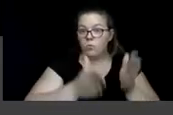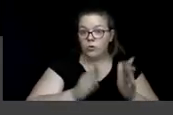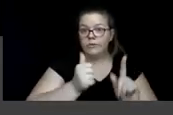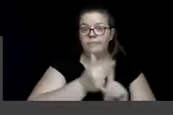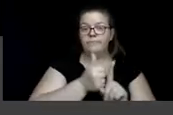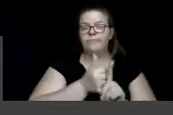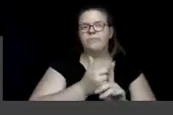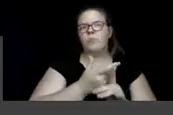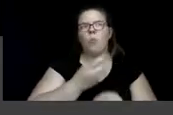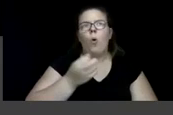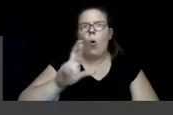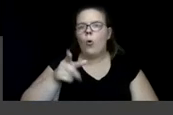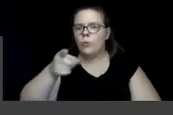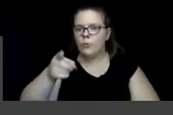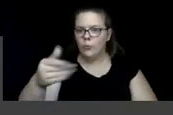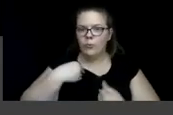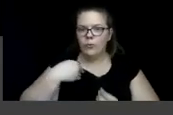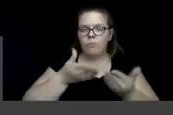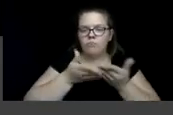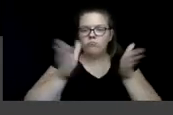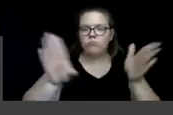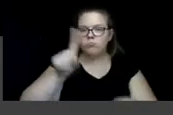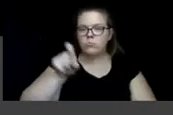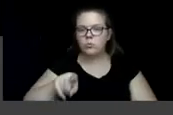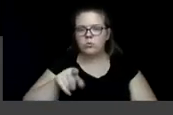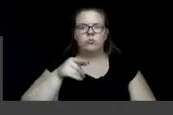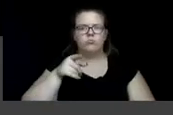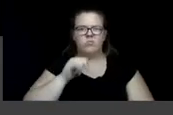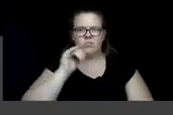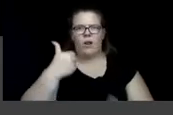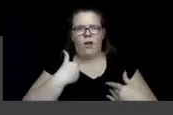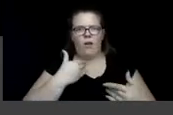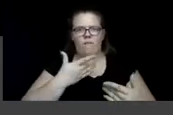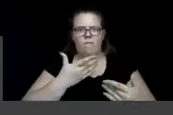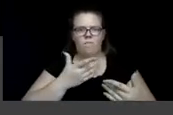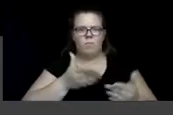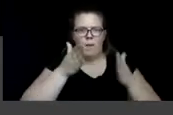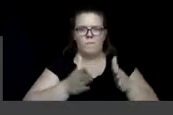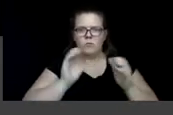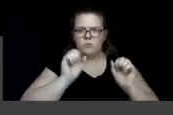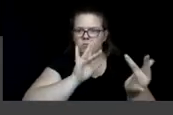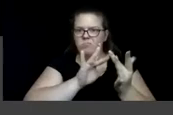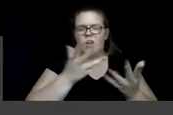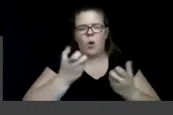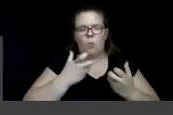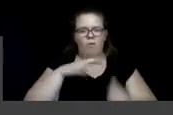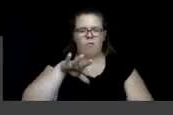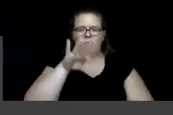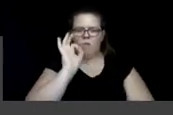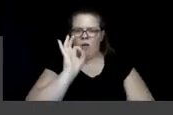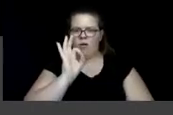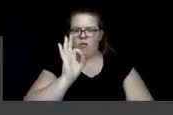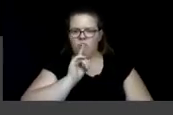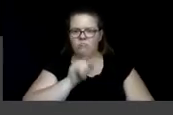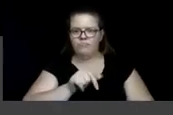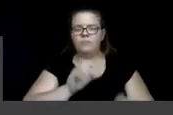general question that you didn't have a point of contact on and you just wanted to find something out, you could